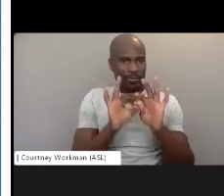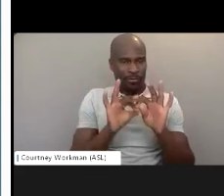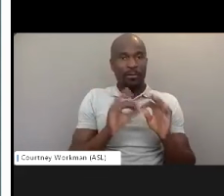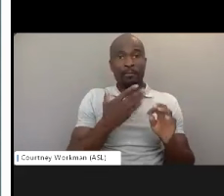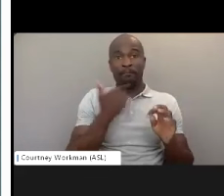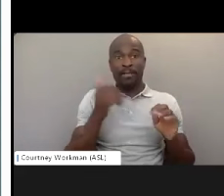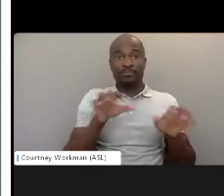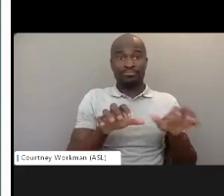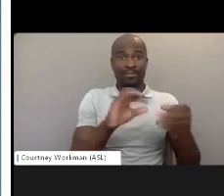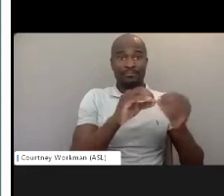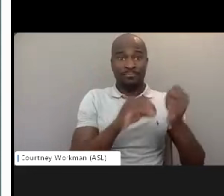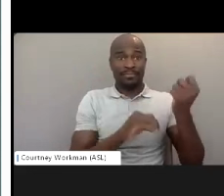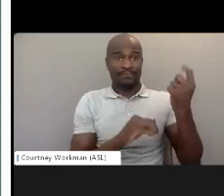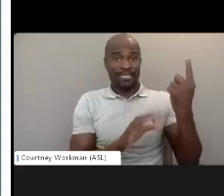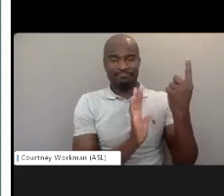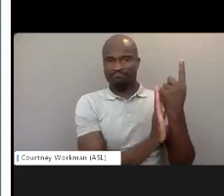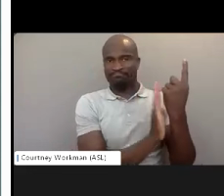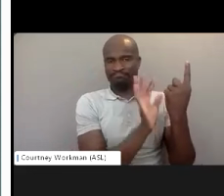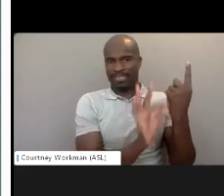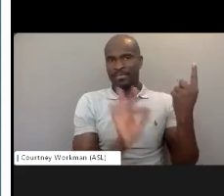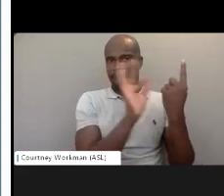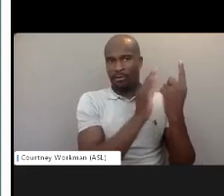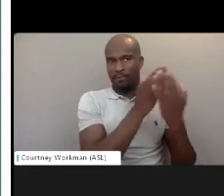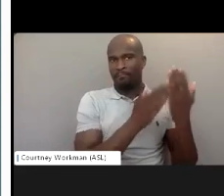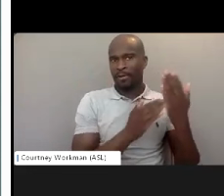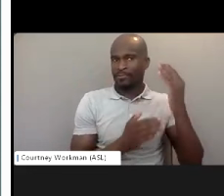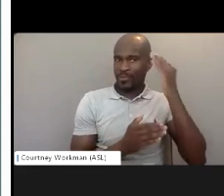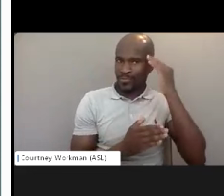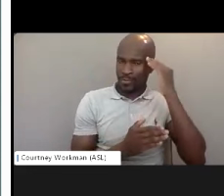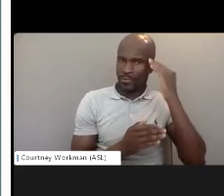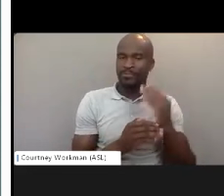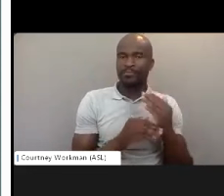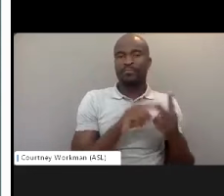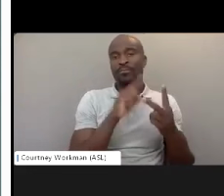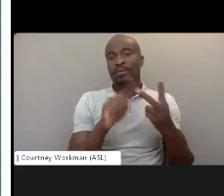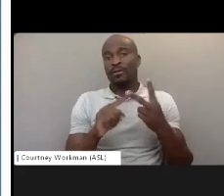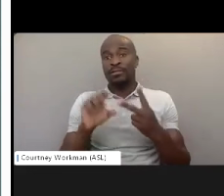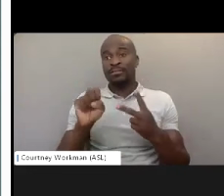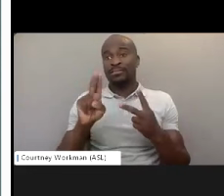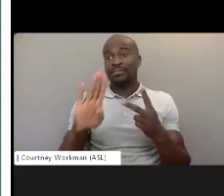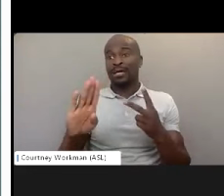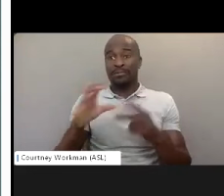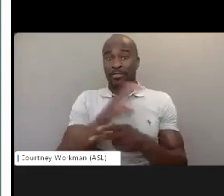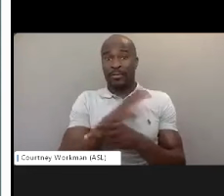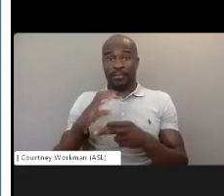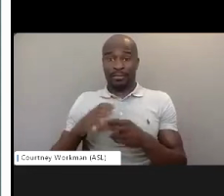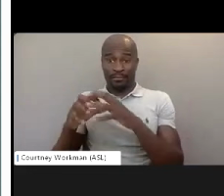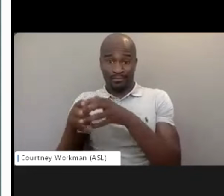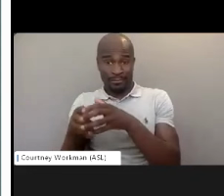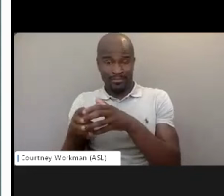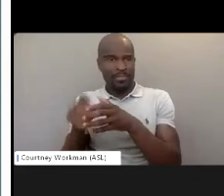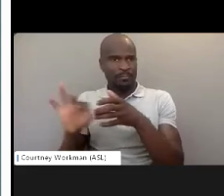11. And also in that subcommittee is really talking through all of those different pieces and coming up with, you're not going to come up